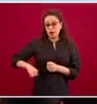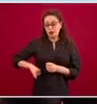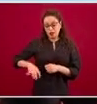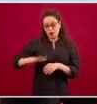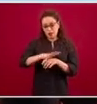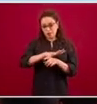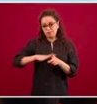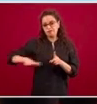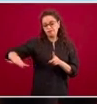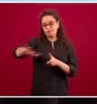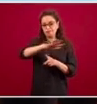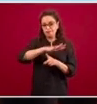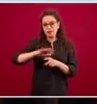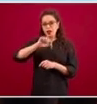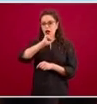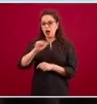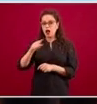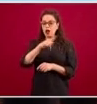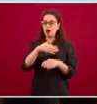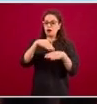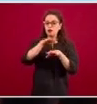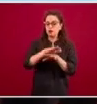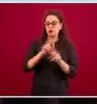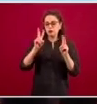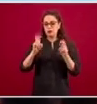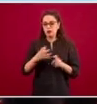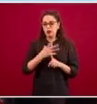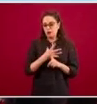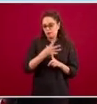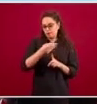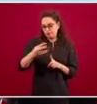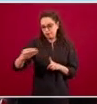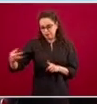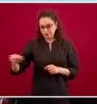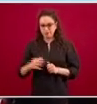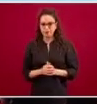not necessarily well informed on the topic.